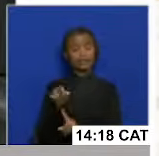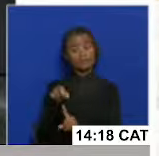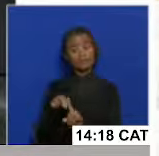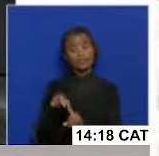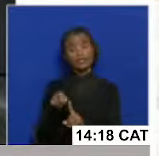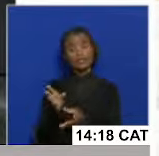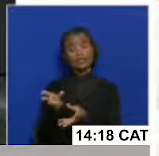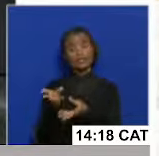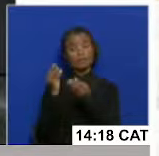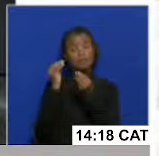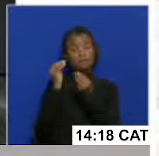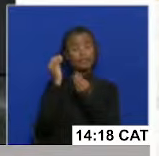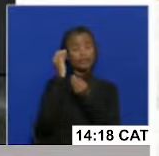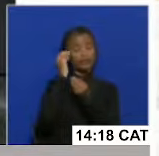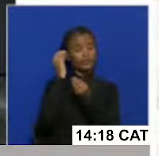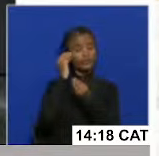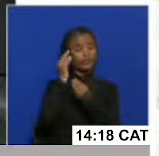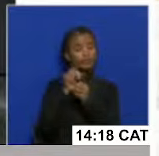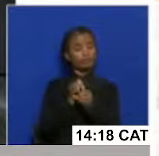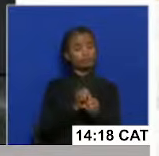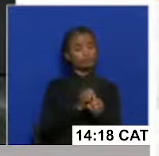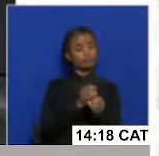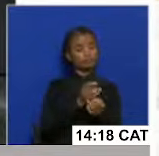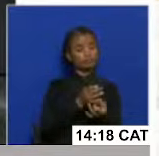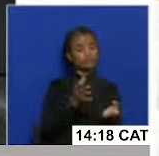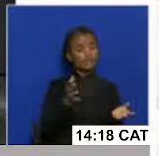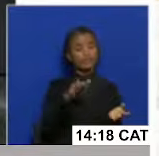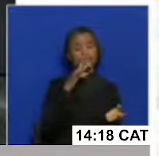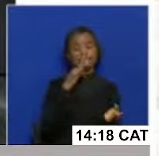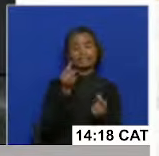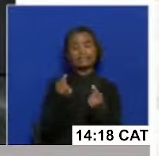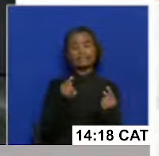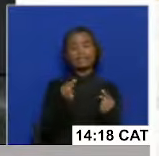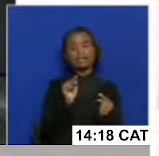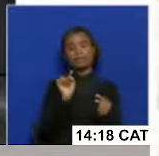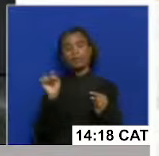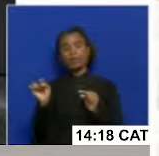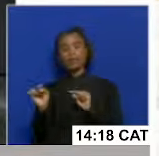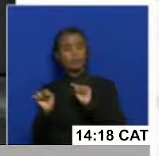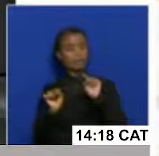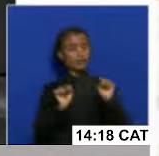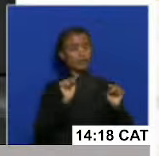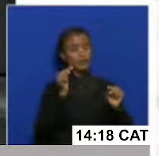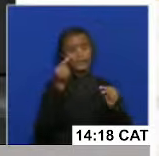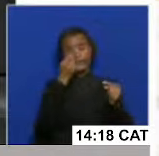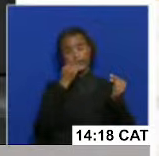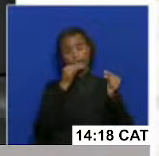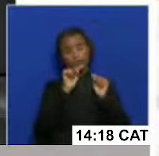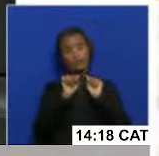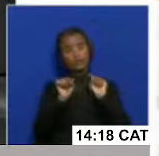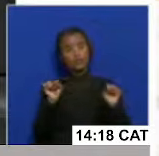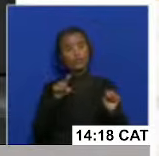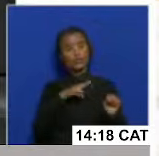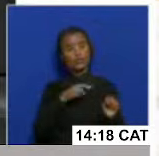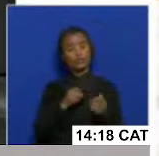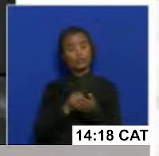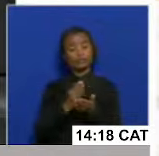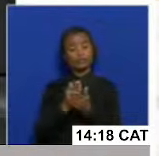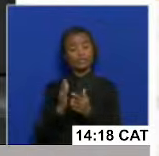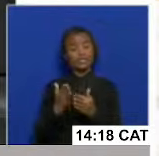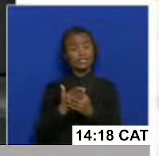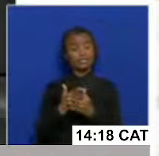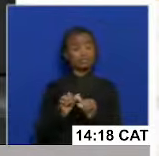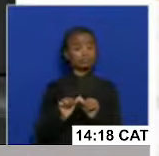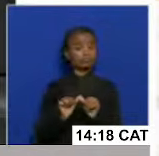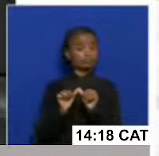I think let's not point each other out, because it will result to case being more strong. Mine must state the ending of